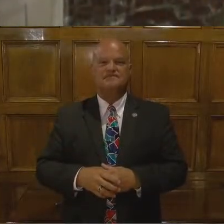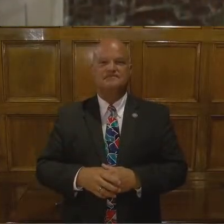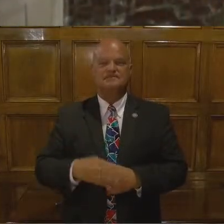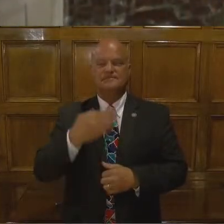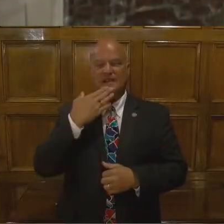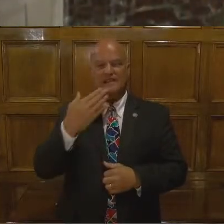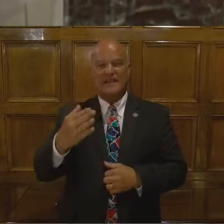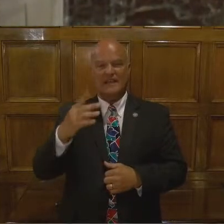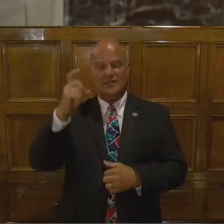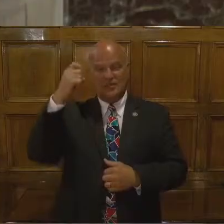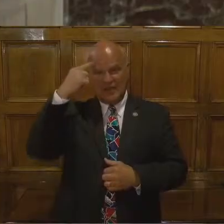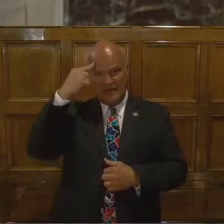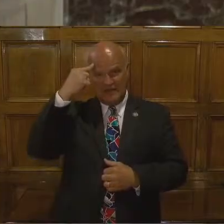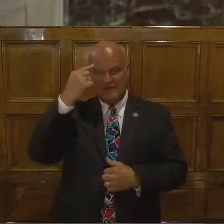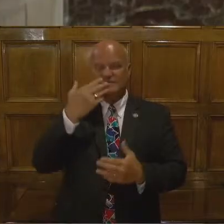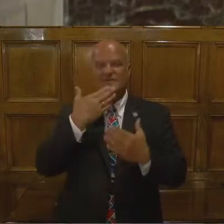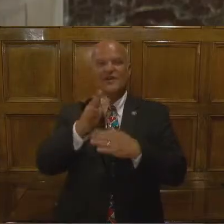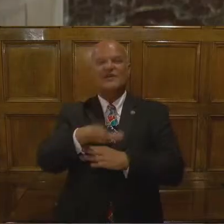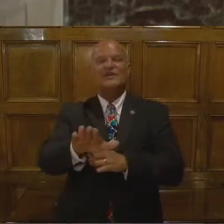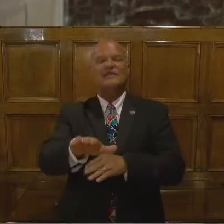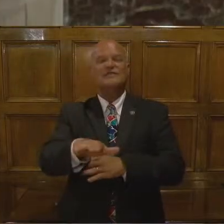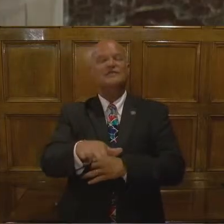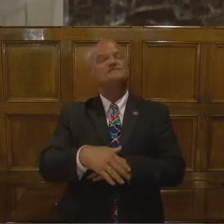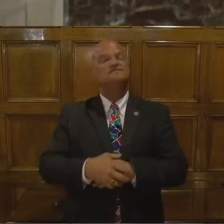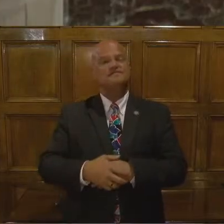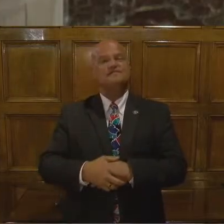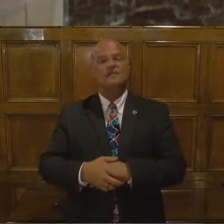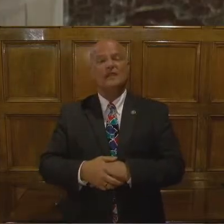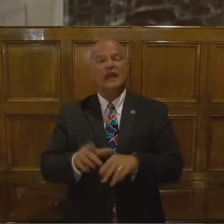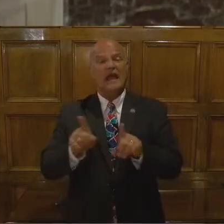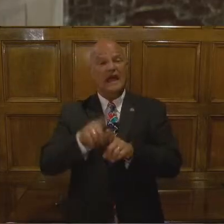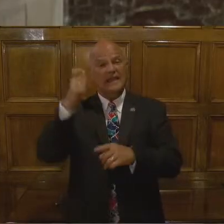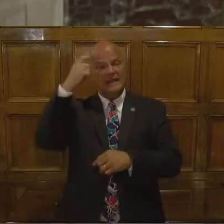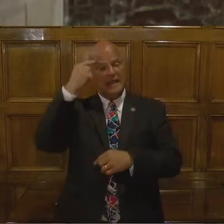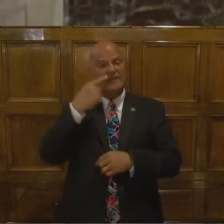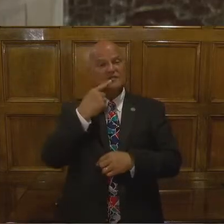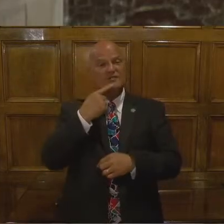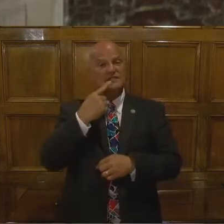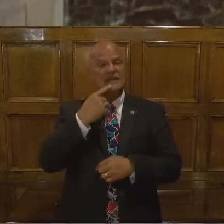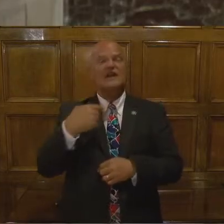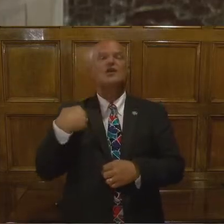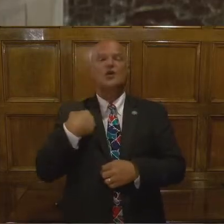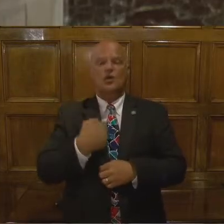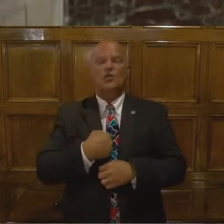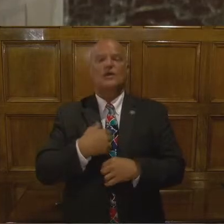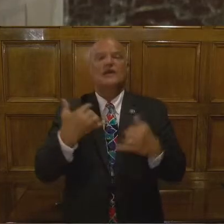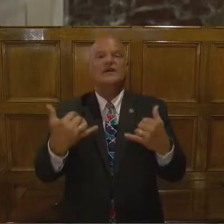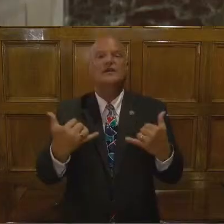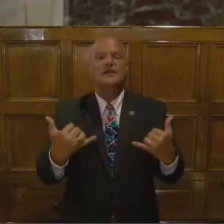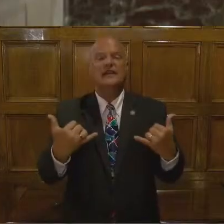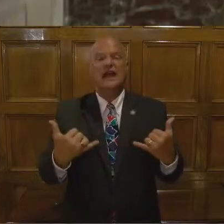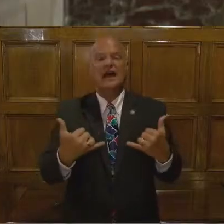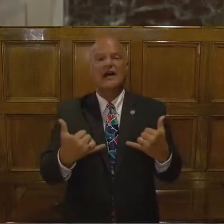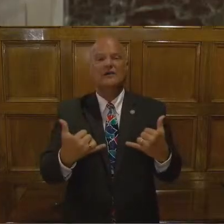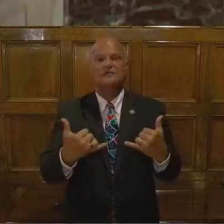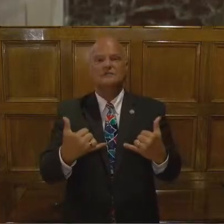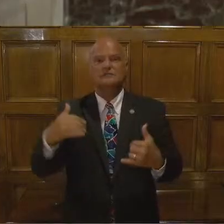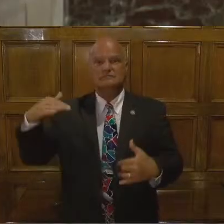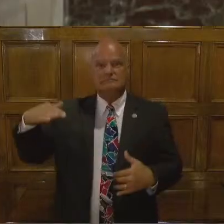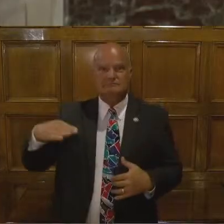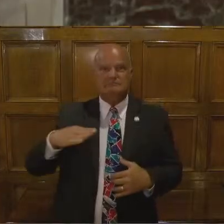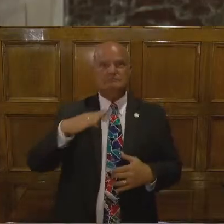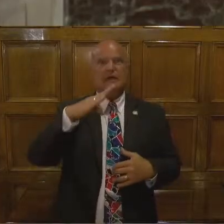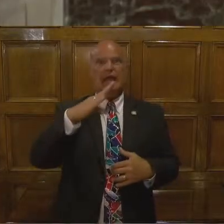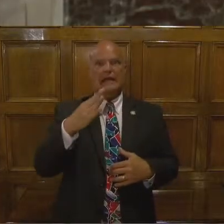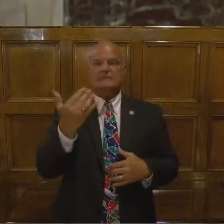Thank you, Governor Hutchinson, and good afternoon. As the governor just said, we are now going in the wrong direction